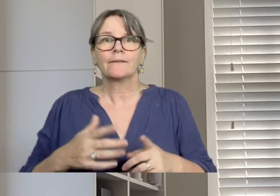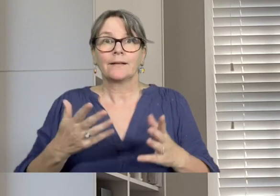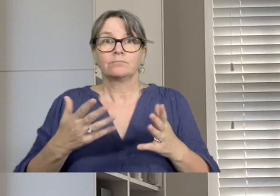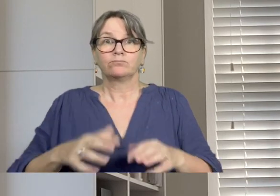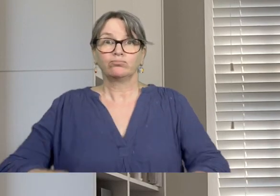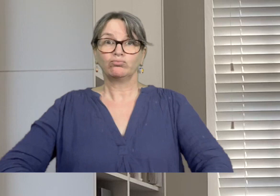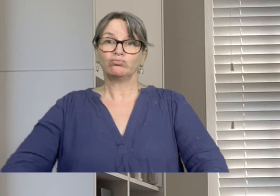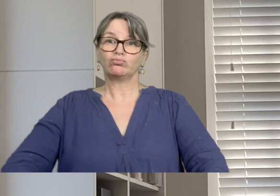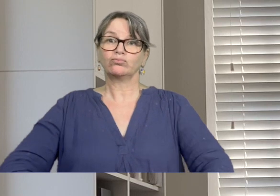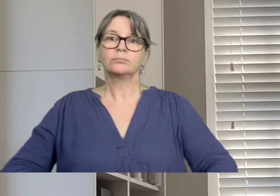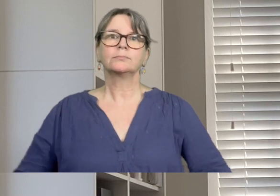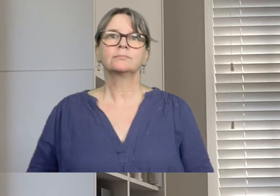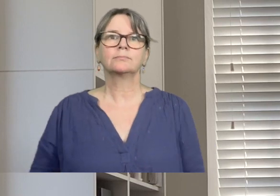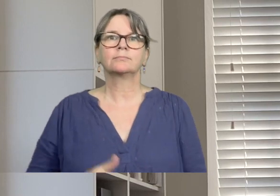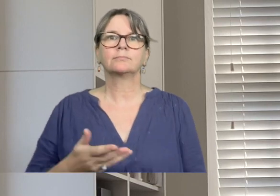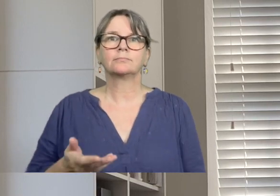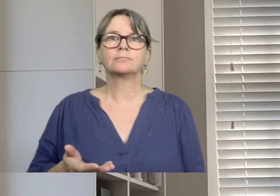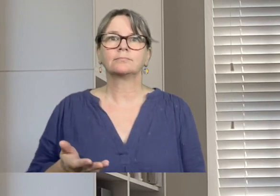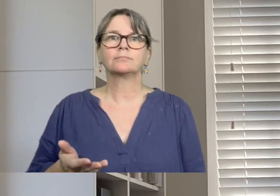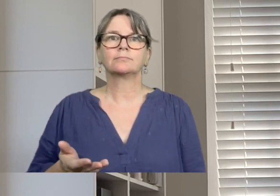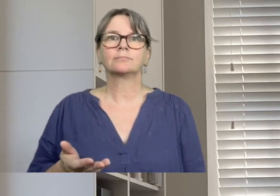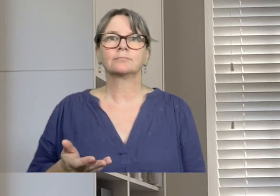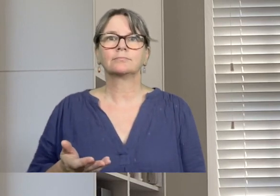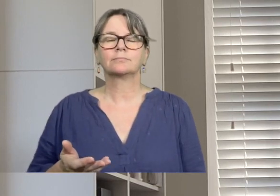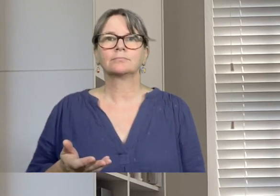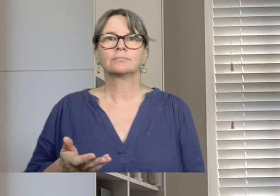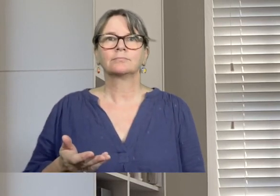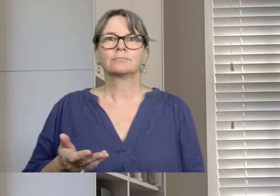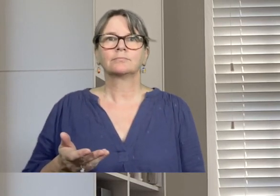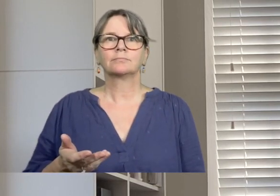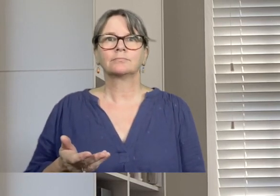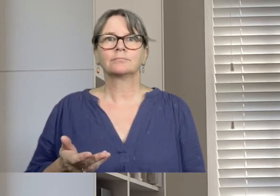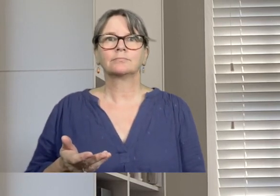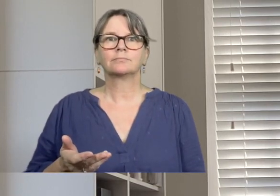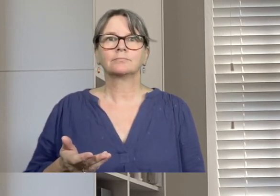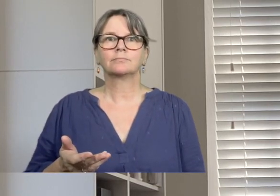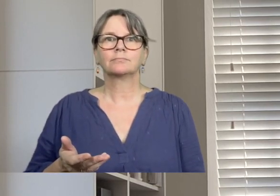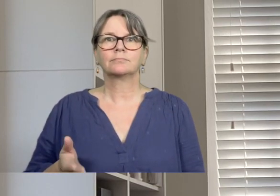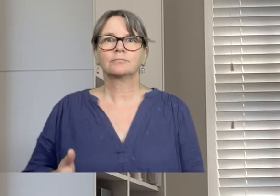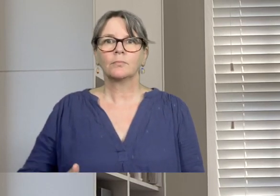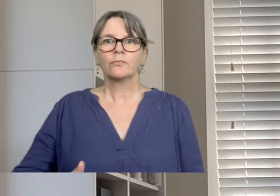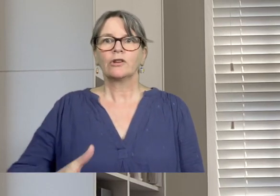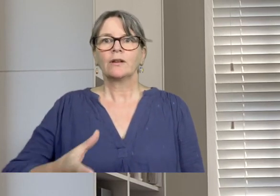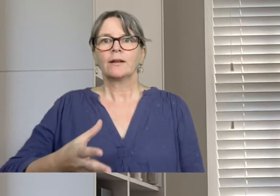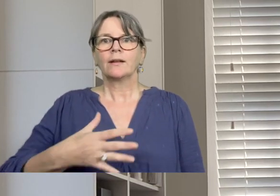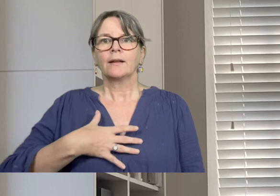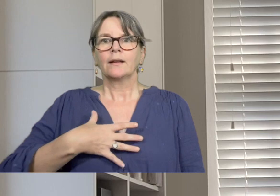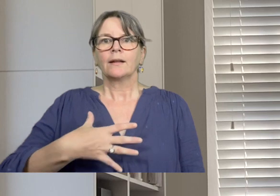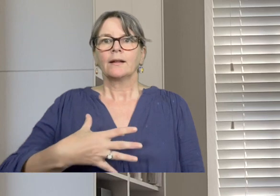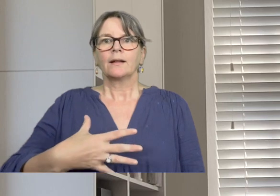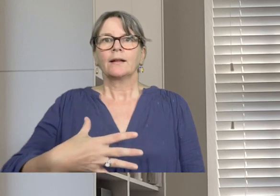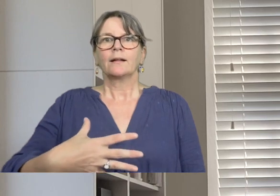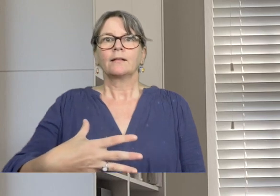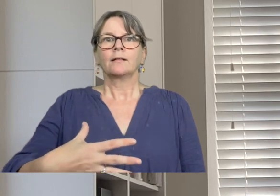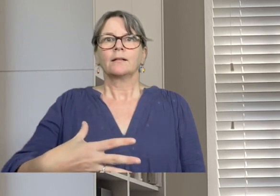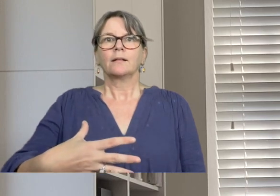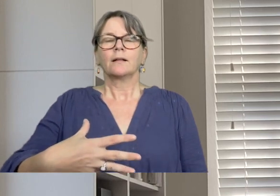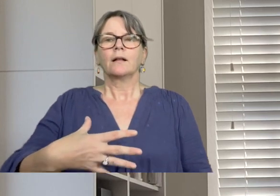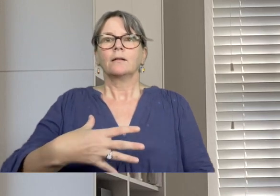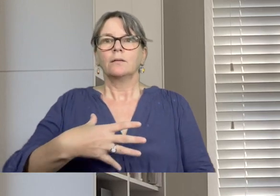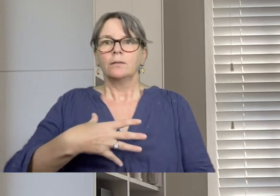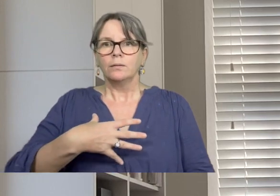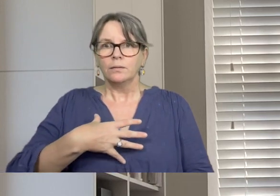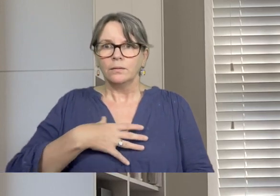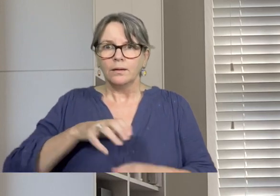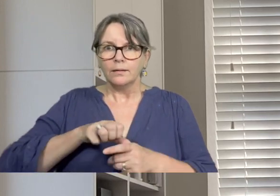of width through the collarbone, width through the back of the shoulders, settling through here and extending away. We're going to breathe in. As we breathe